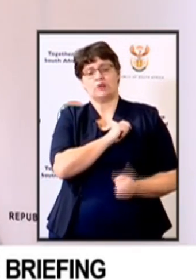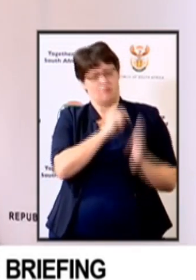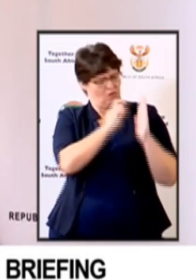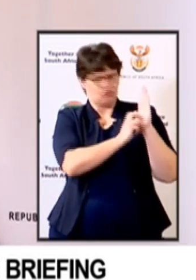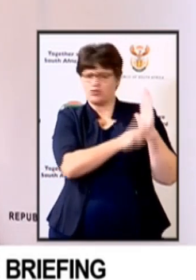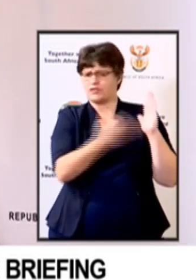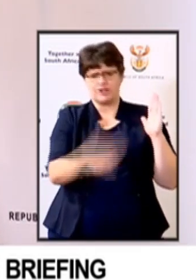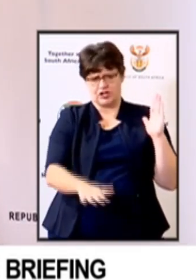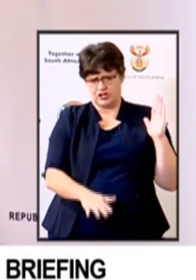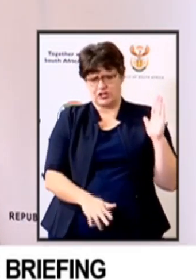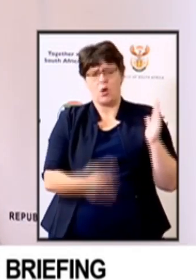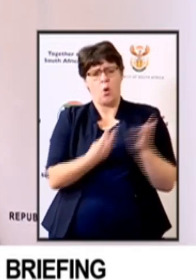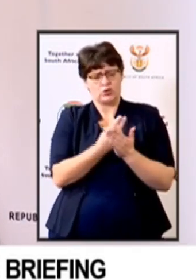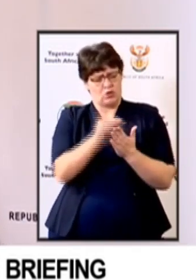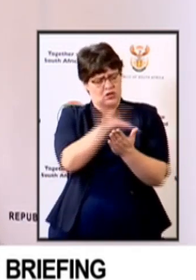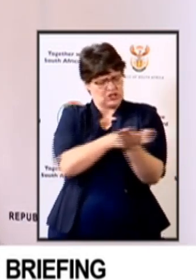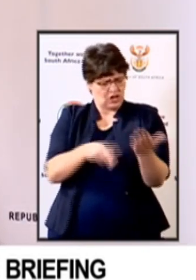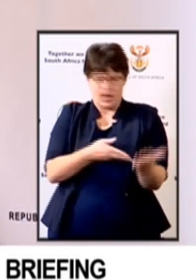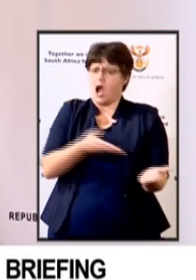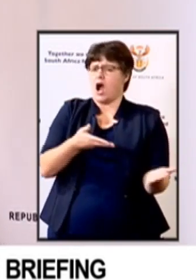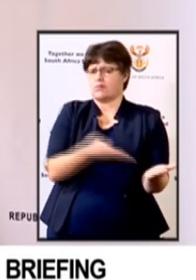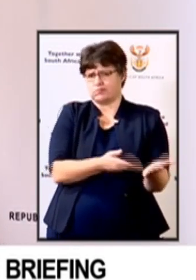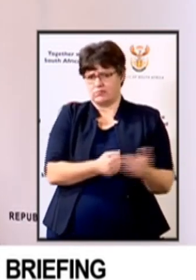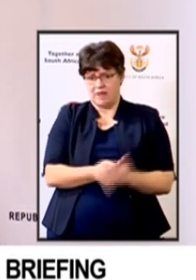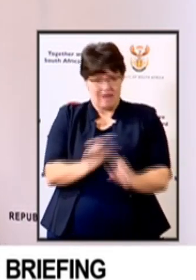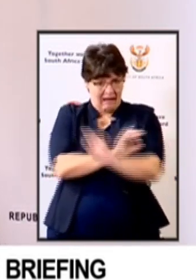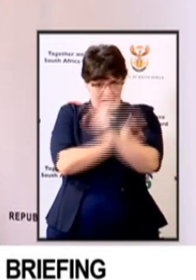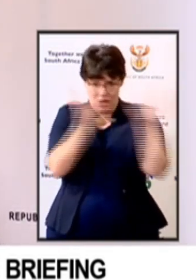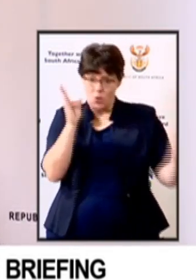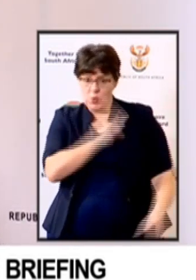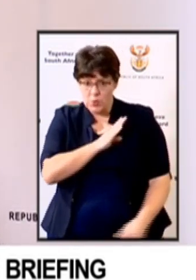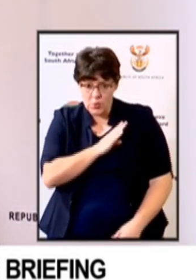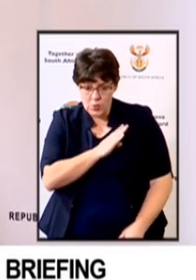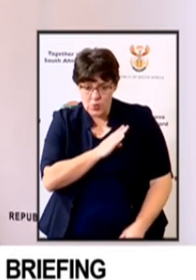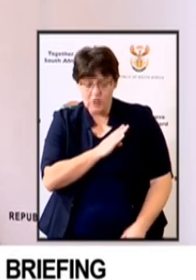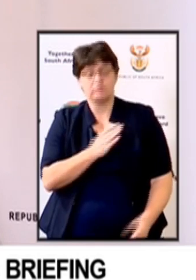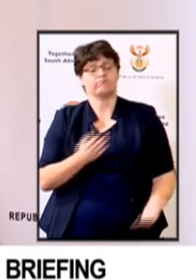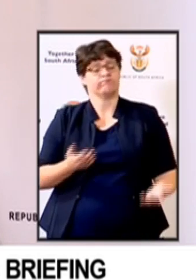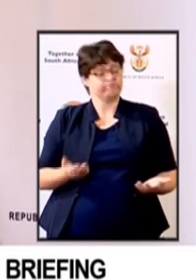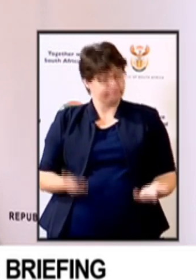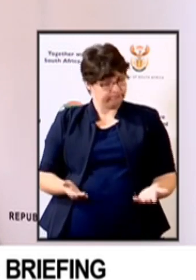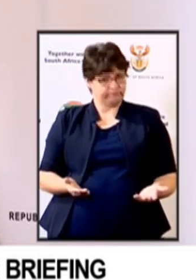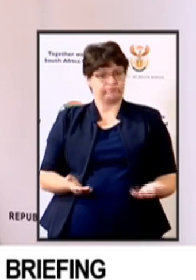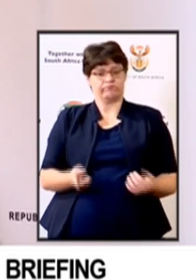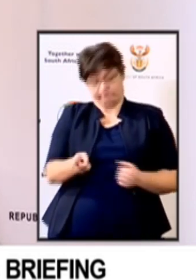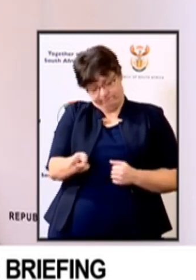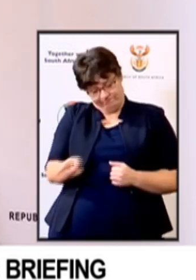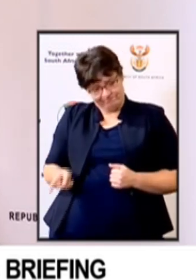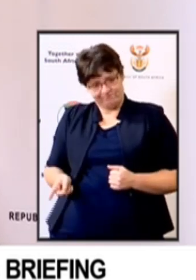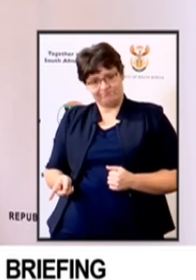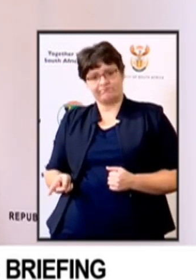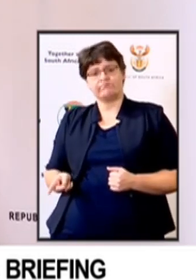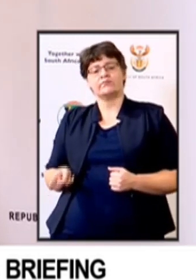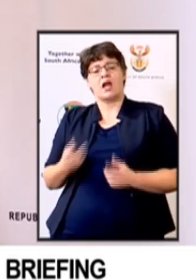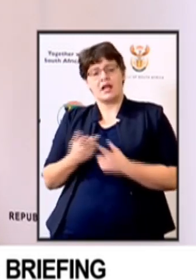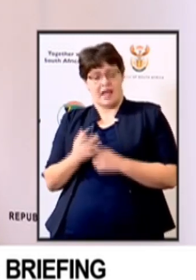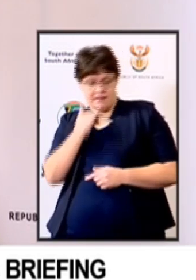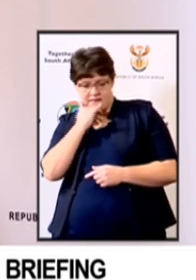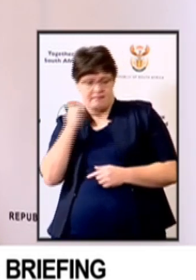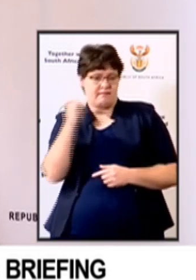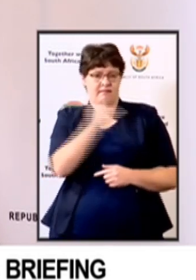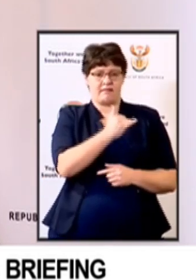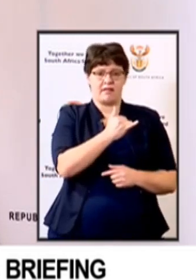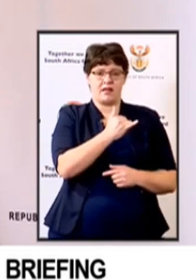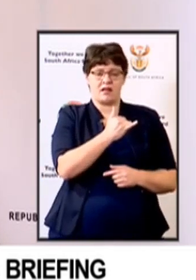they're outlined in the circular. And if there is lack of clarity on the matter still, let's be questioned on that, and